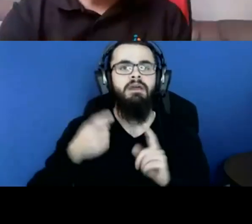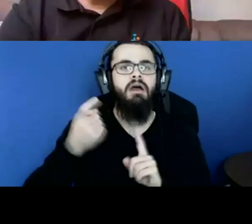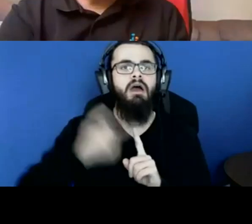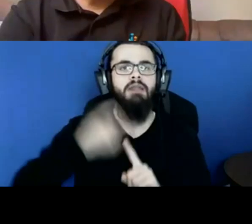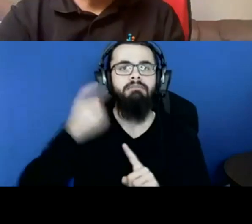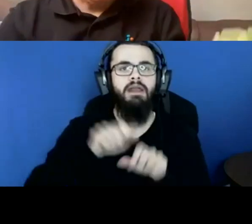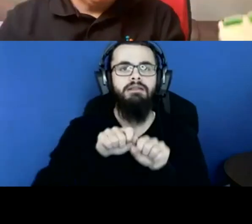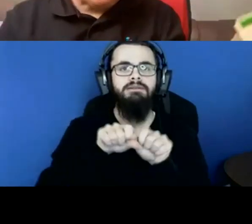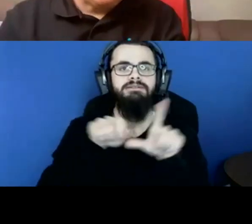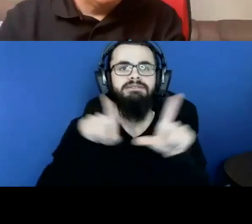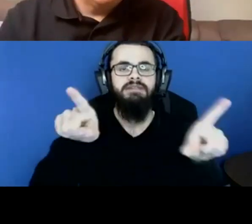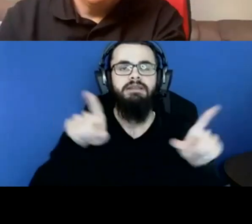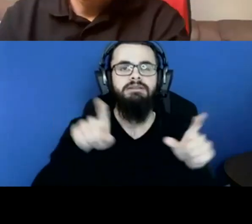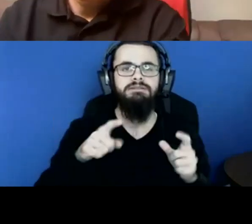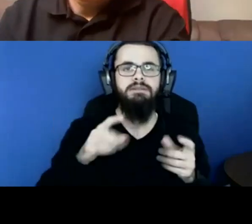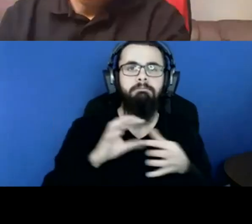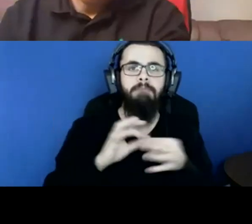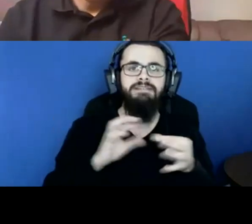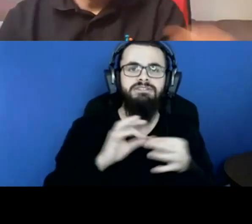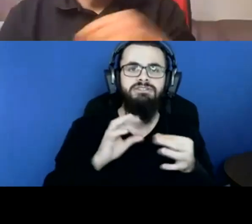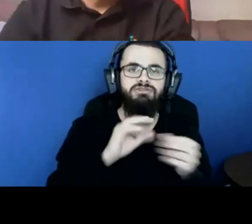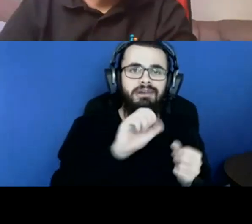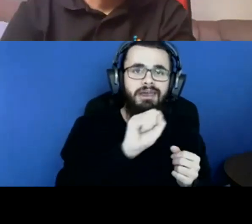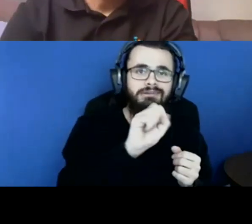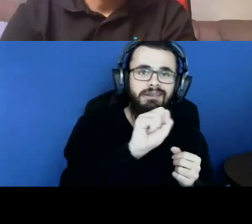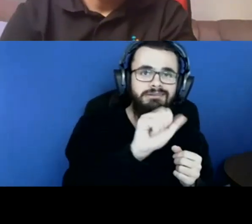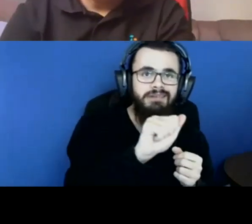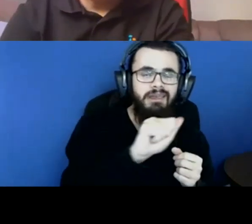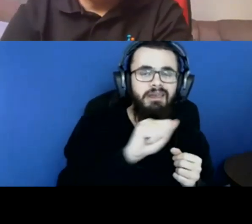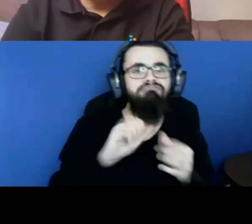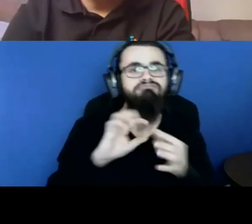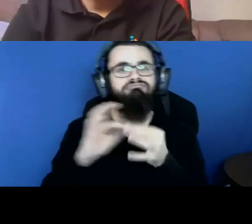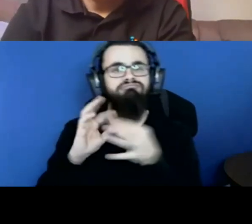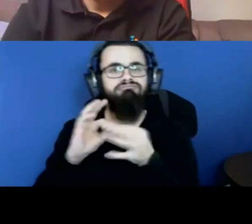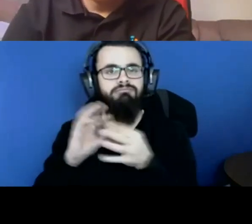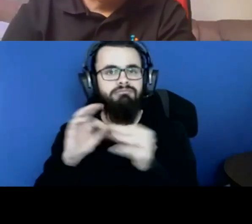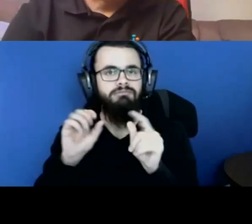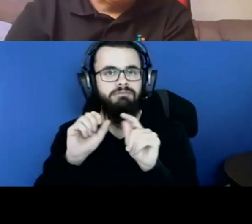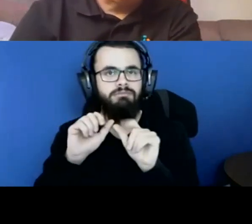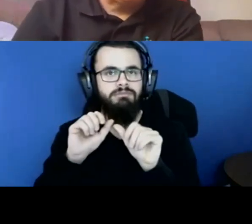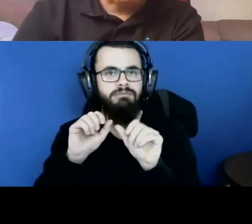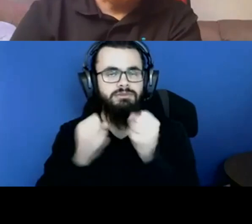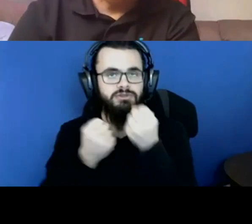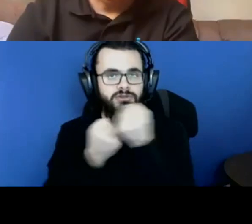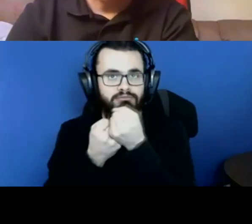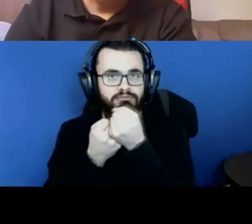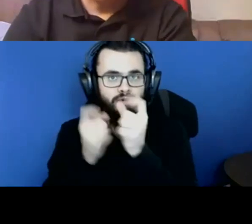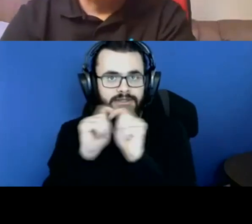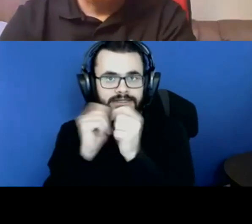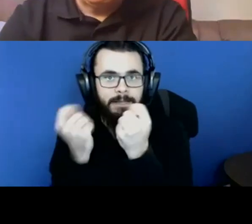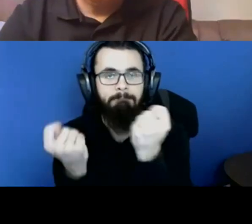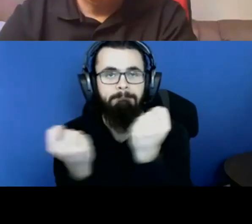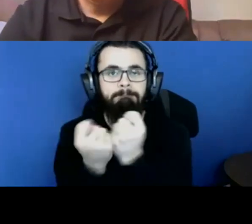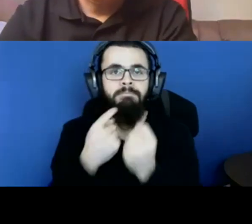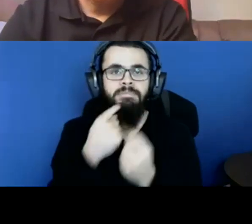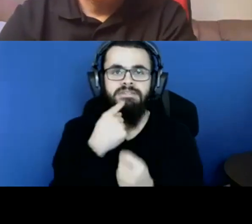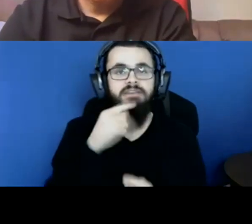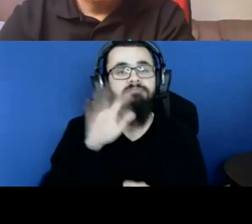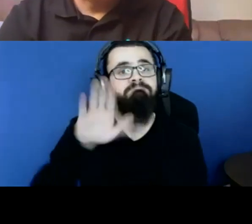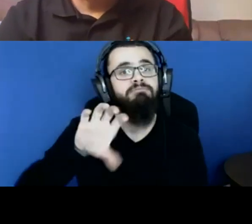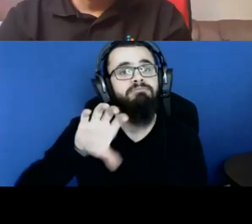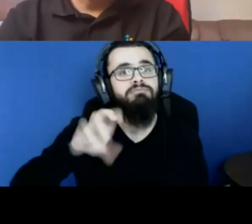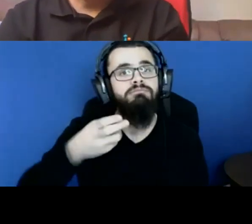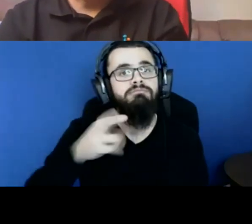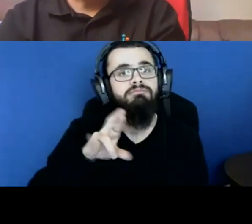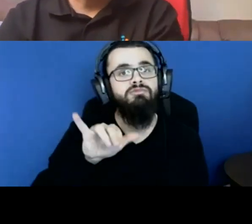his medicine today, yay. But when I don't take my medicine for a while, and